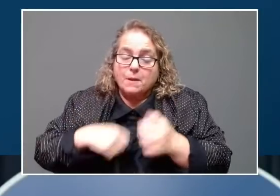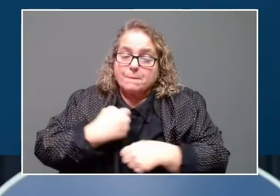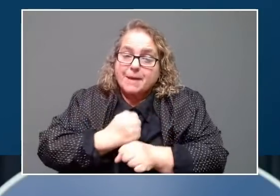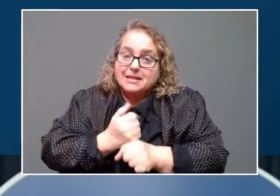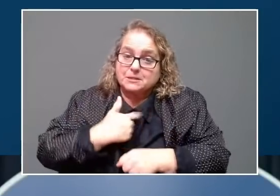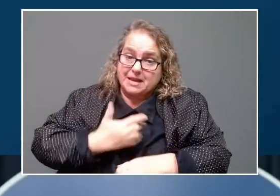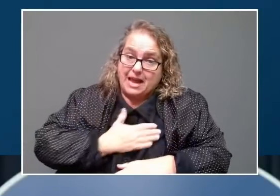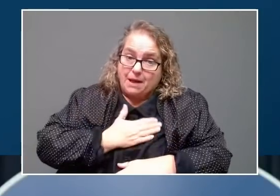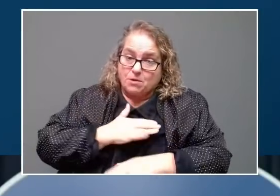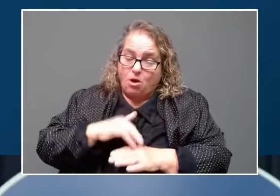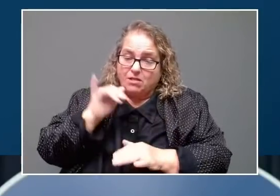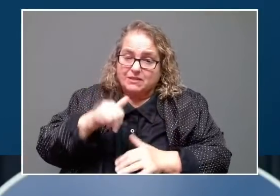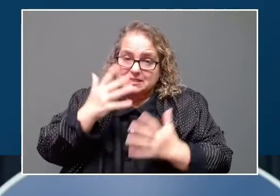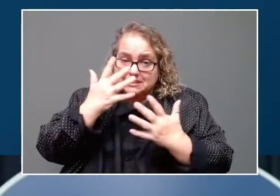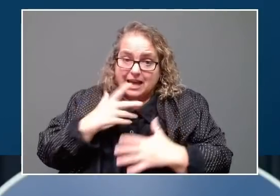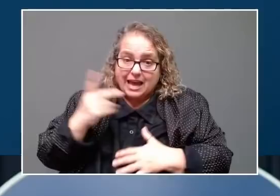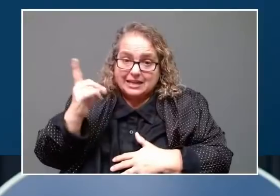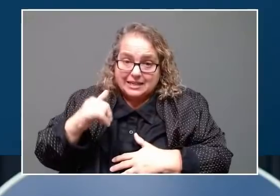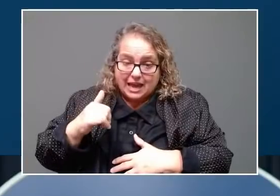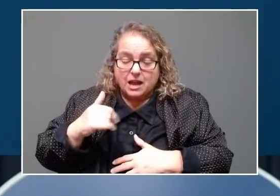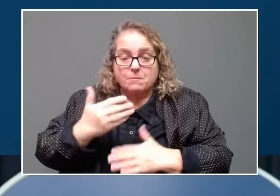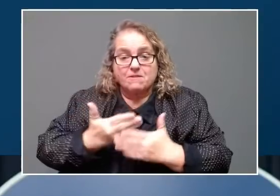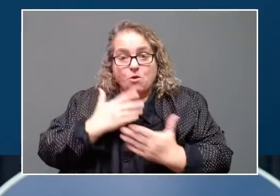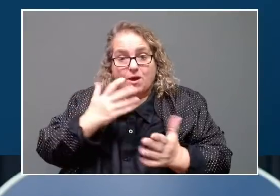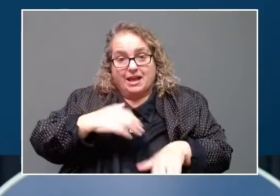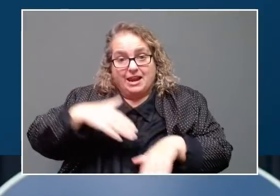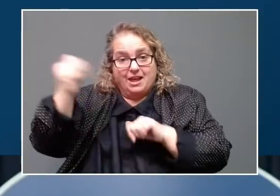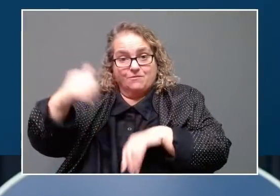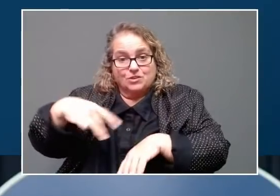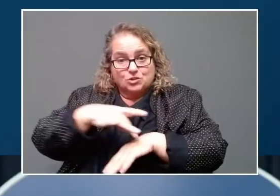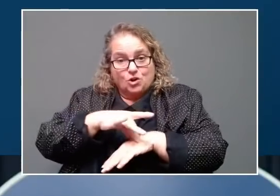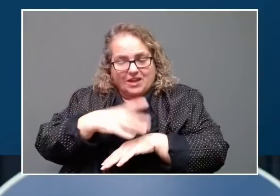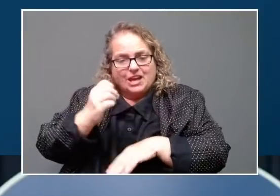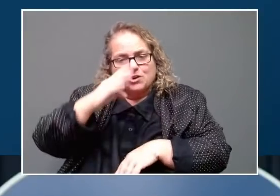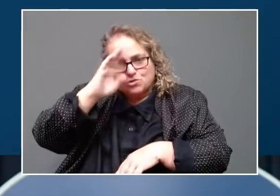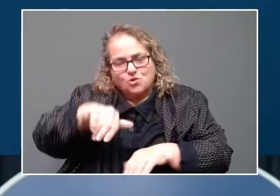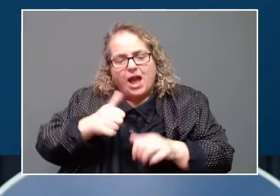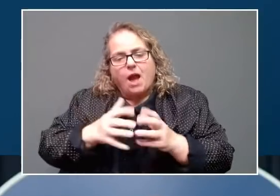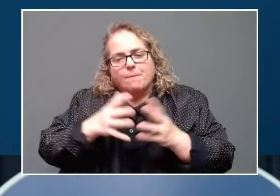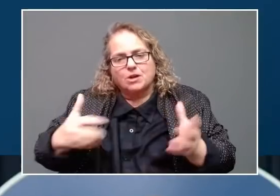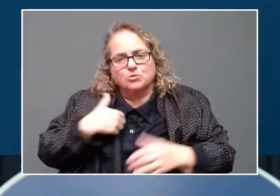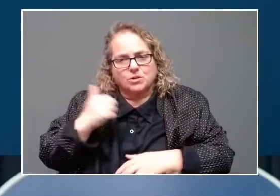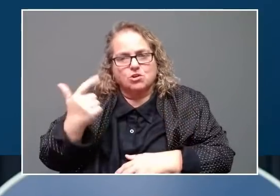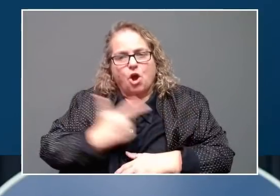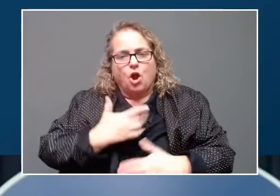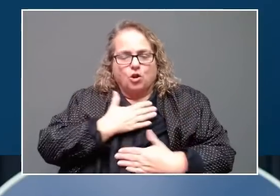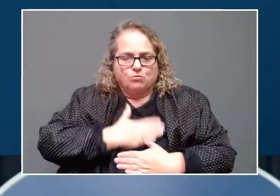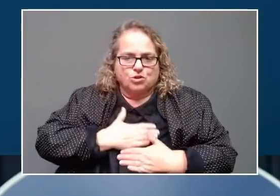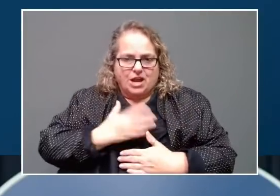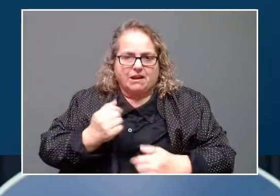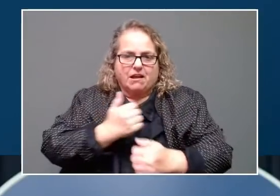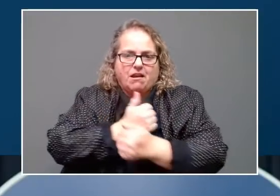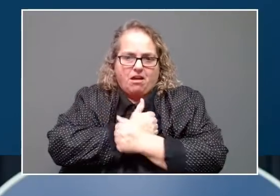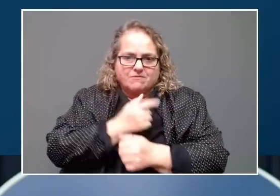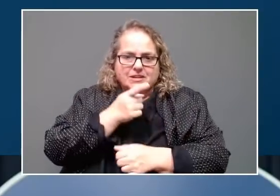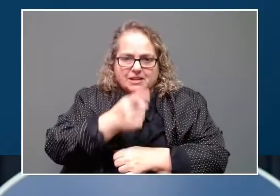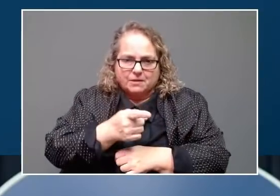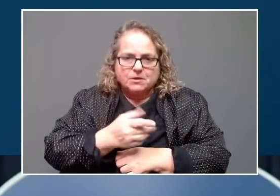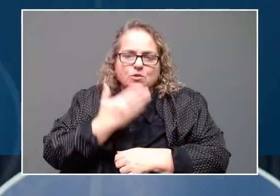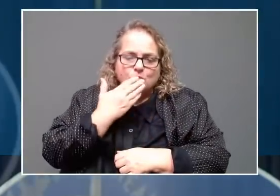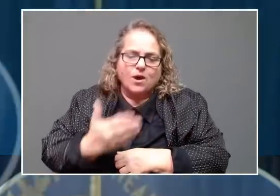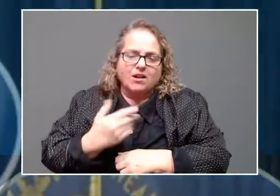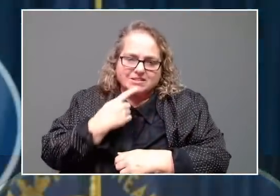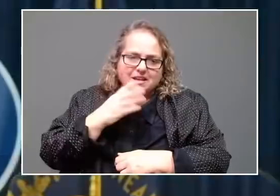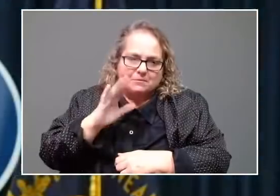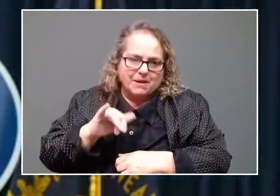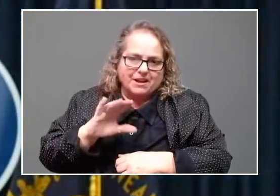day is that before he left this earth, he knew how much all of us appreciated and loved him." That's well said by by Coach.